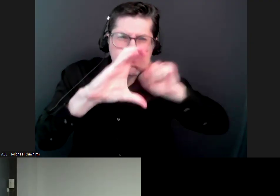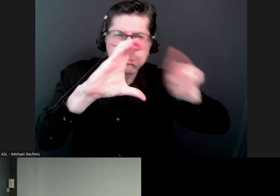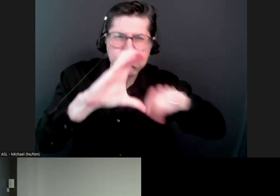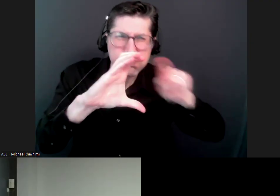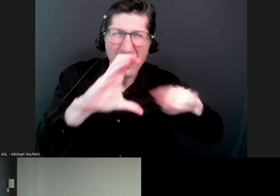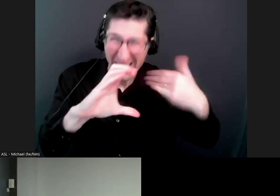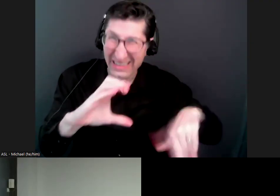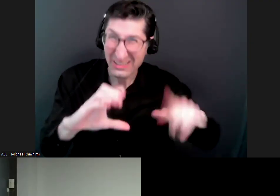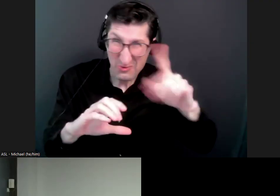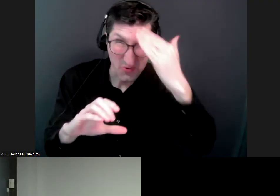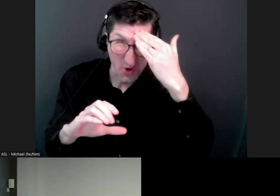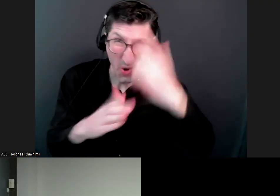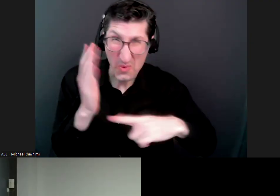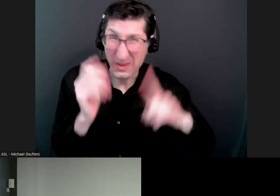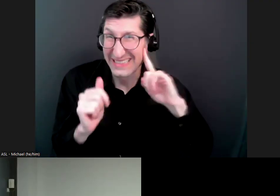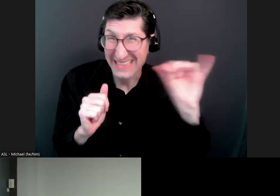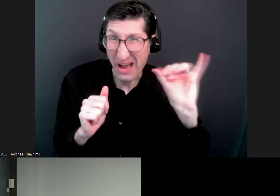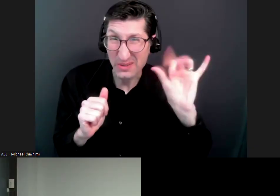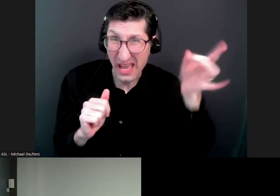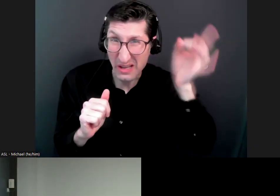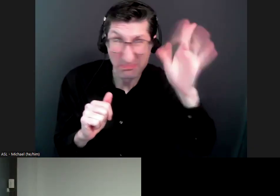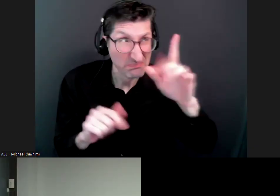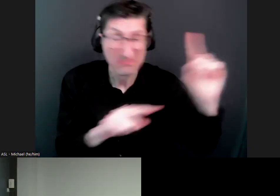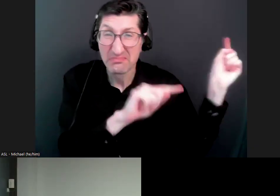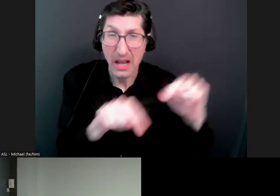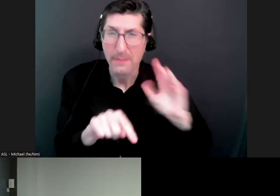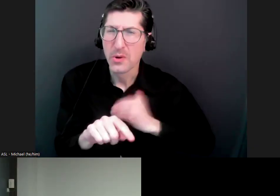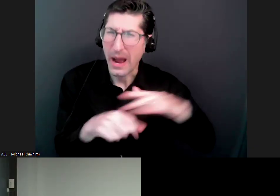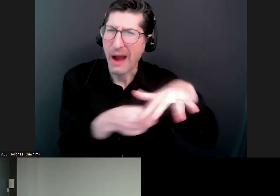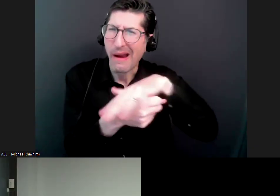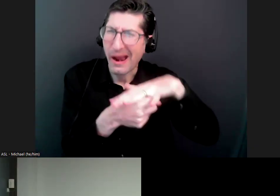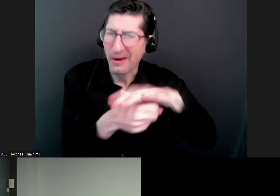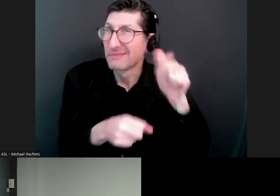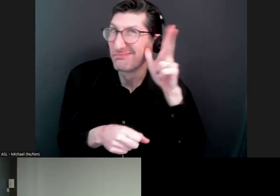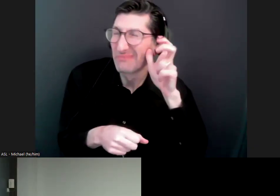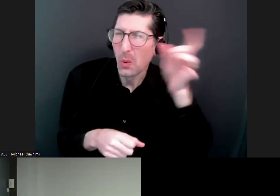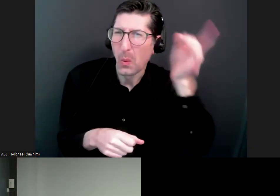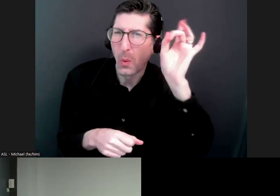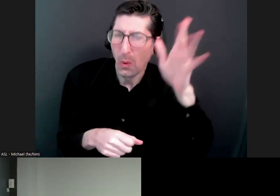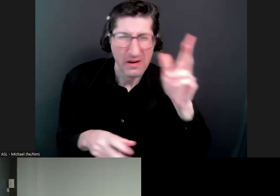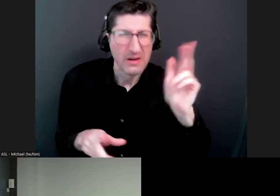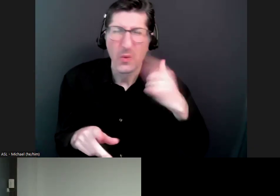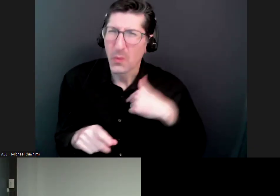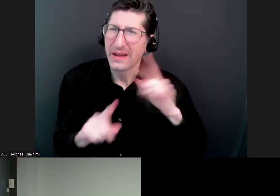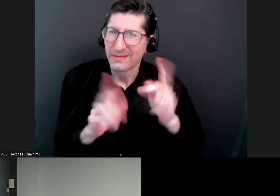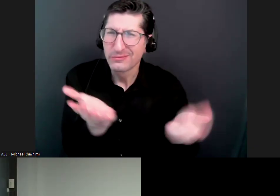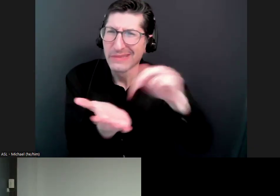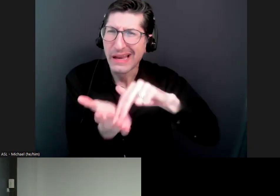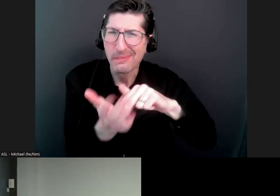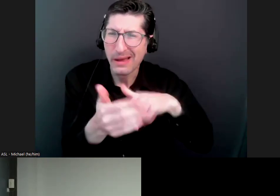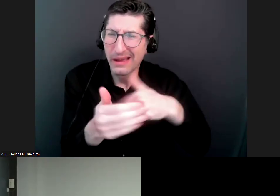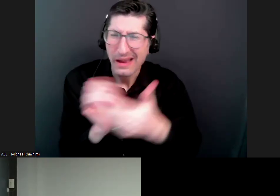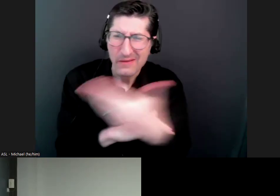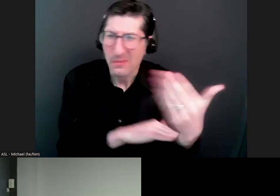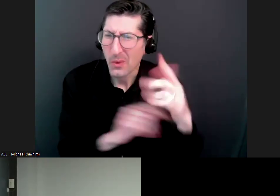and you'll find out. And it's just ridiculous that nobody wants to look at this problem. You know, people like